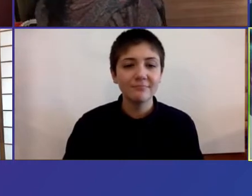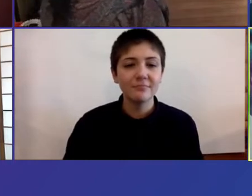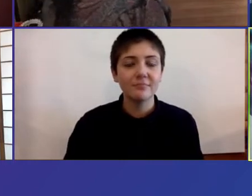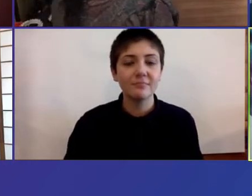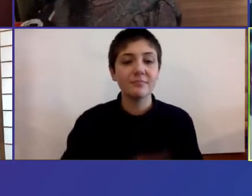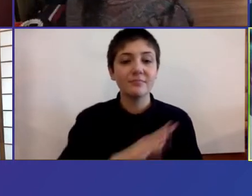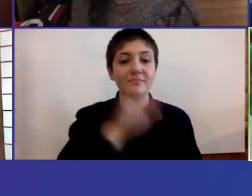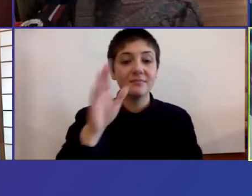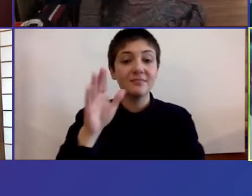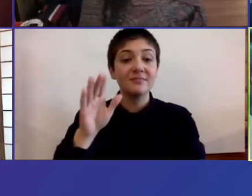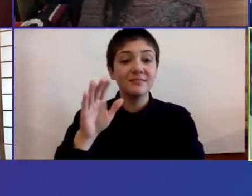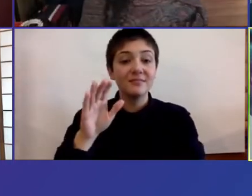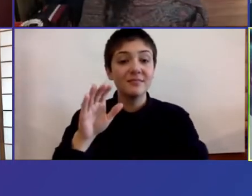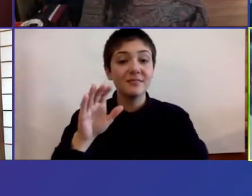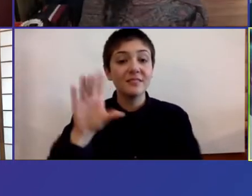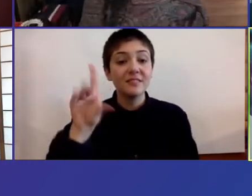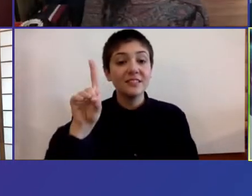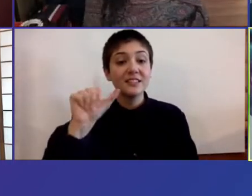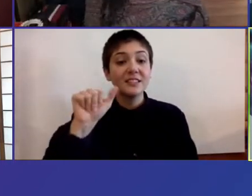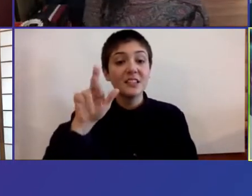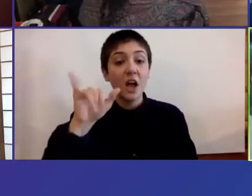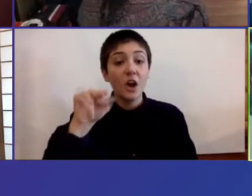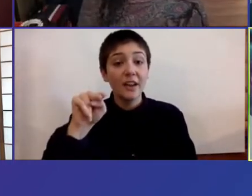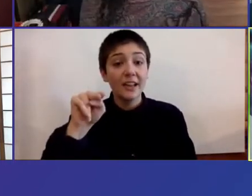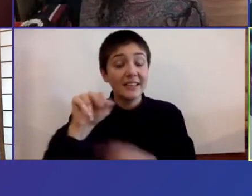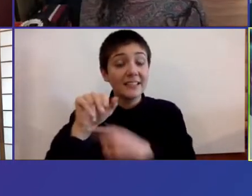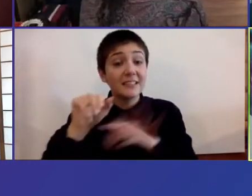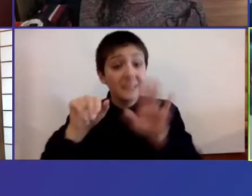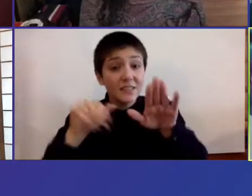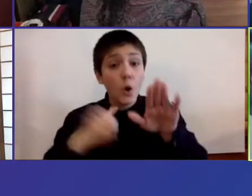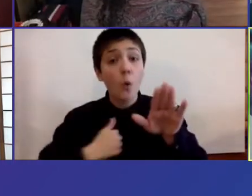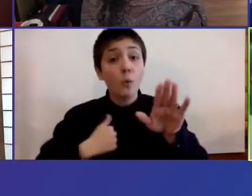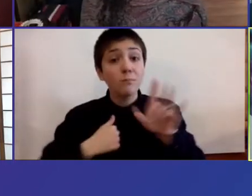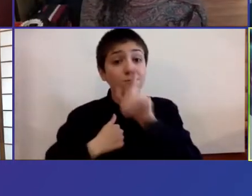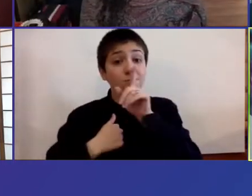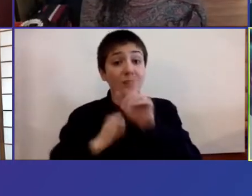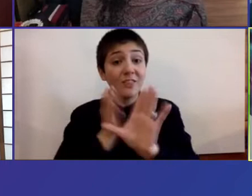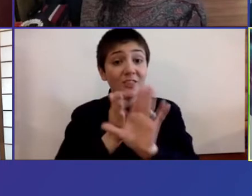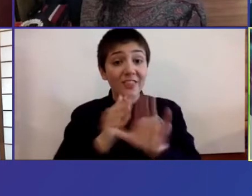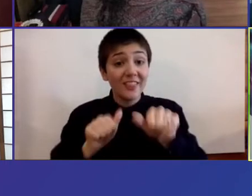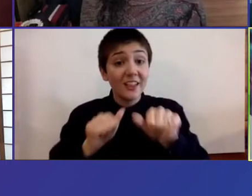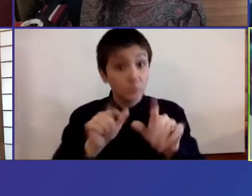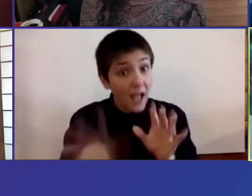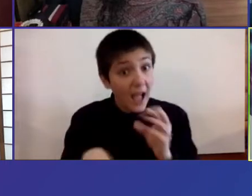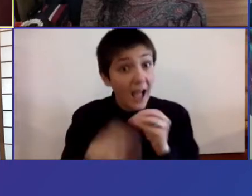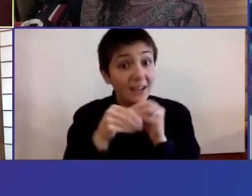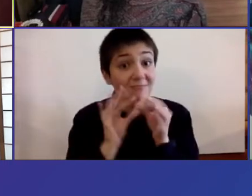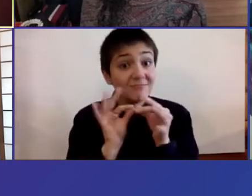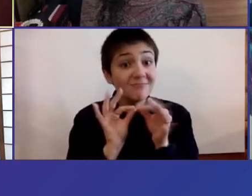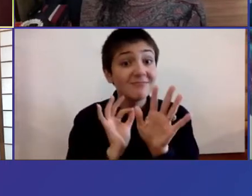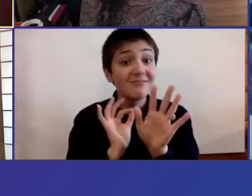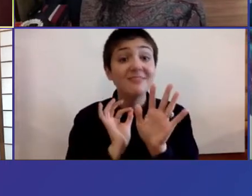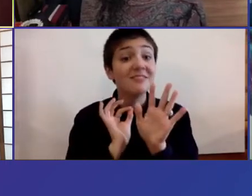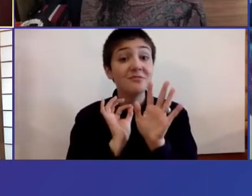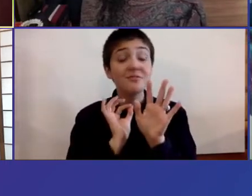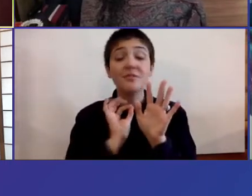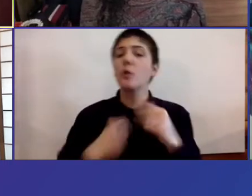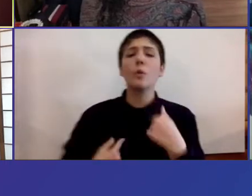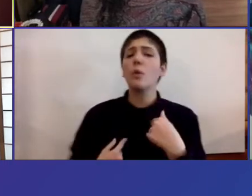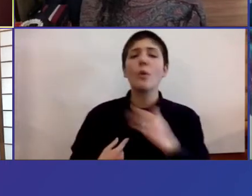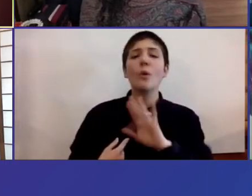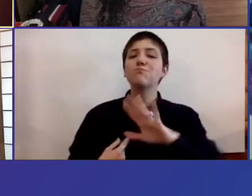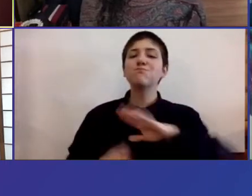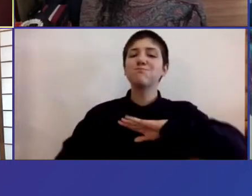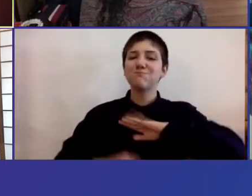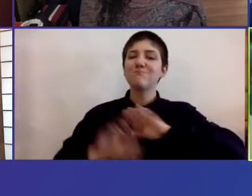This is, I'm sorry, Sewaa, you were going to say something else? No, I was going to say, okay. And I'm finished